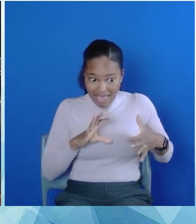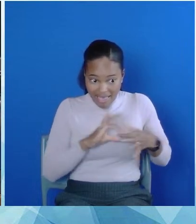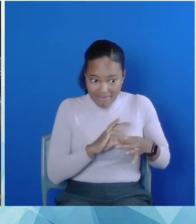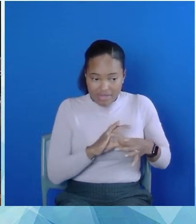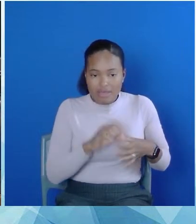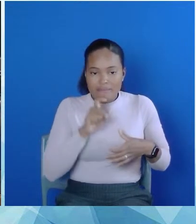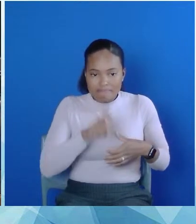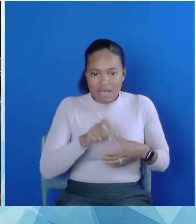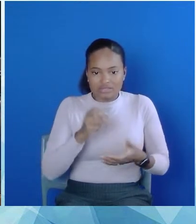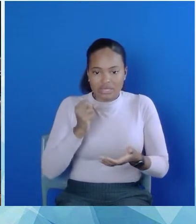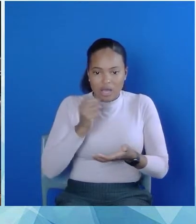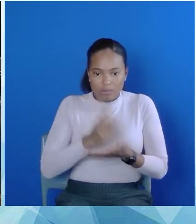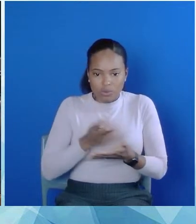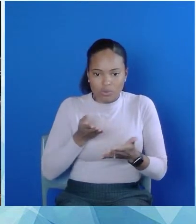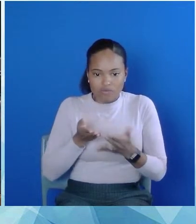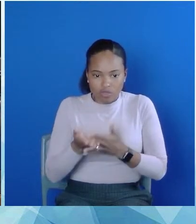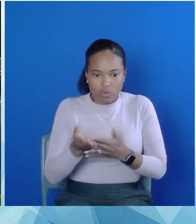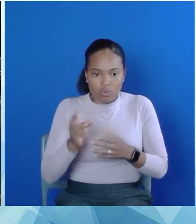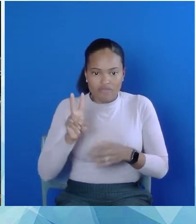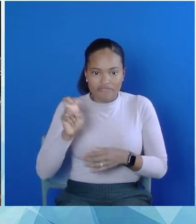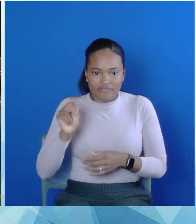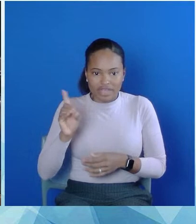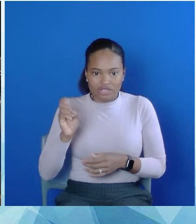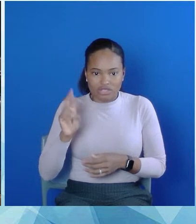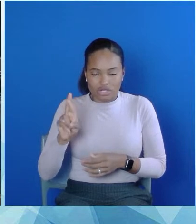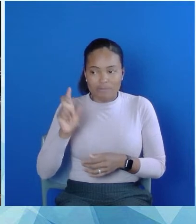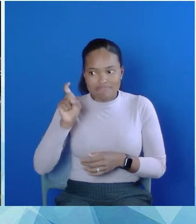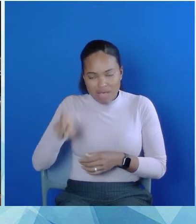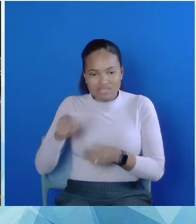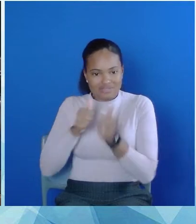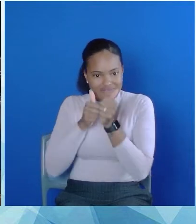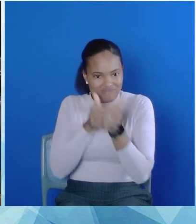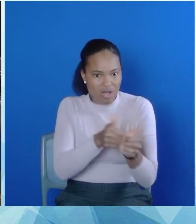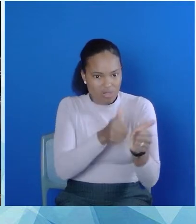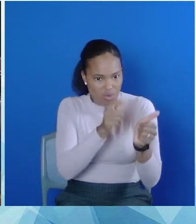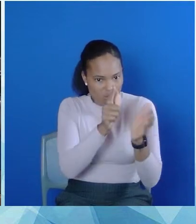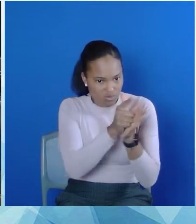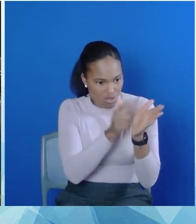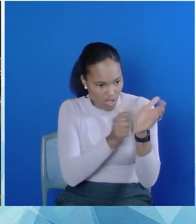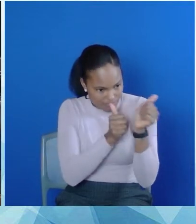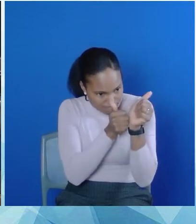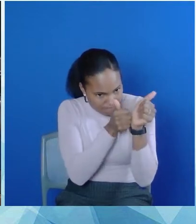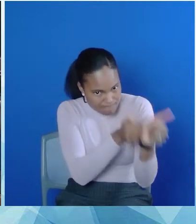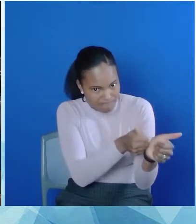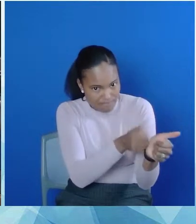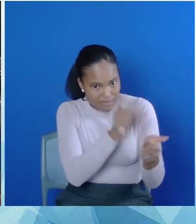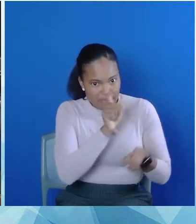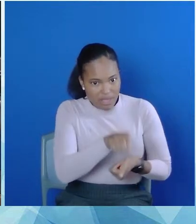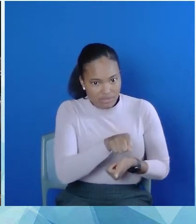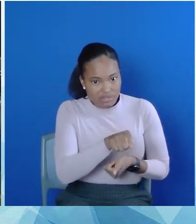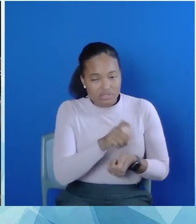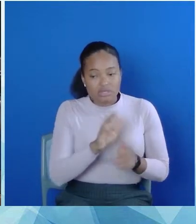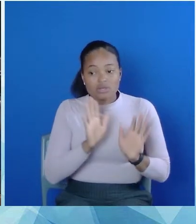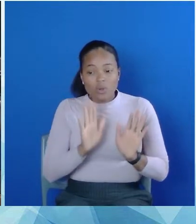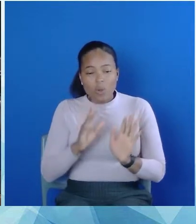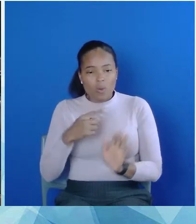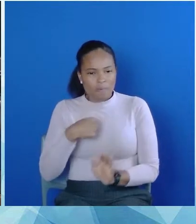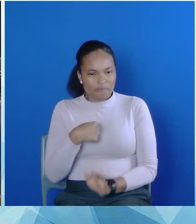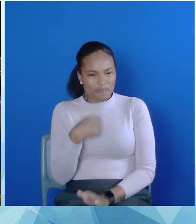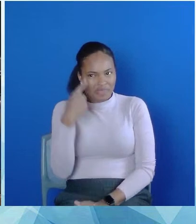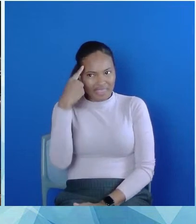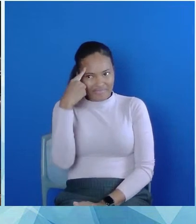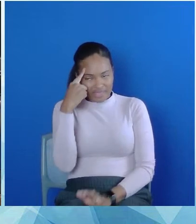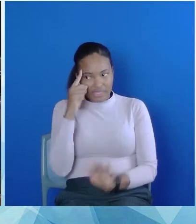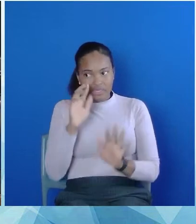They have to follow the state procurement laws. Right. And so in my mind, this is taking away